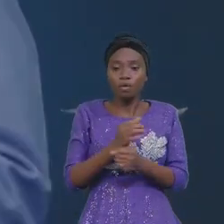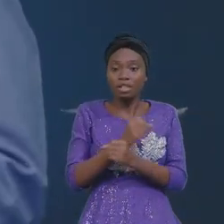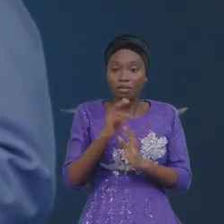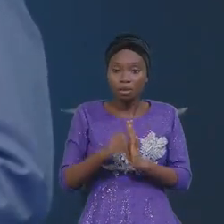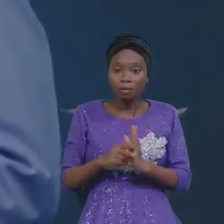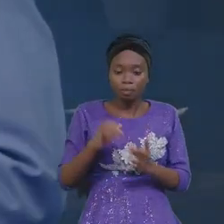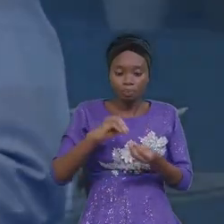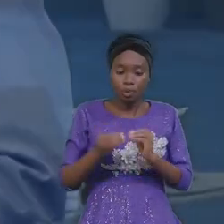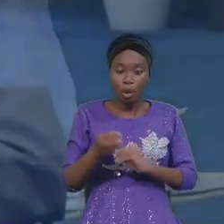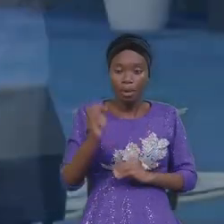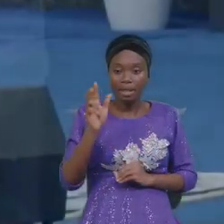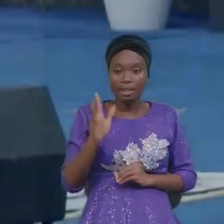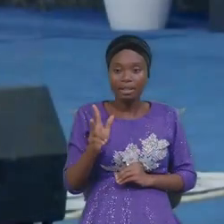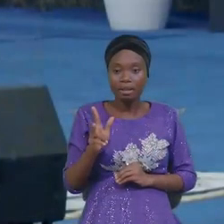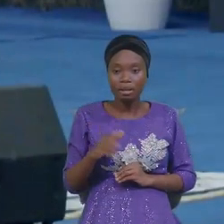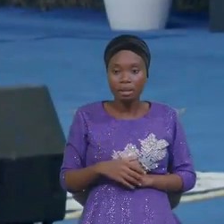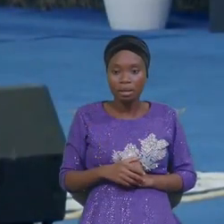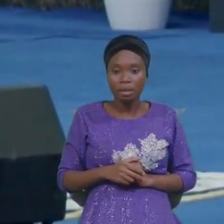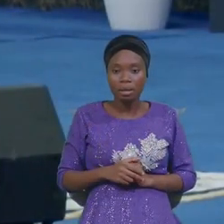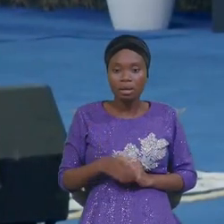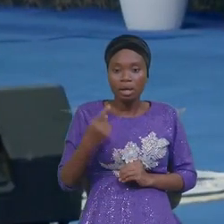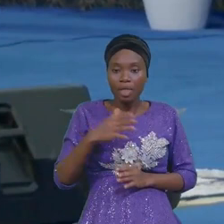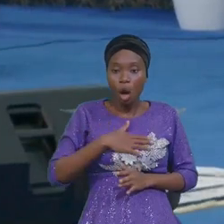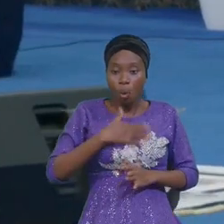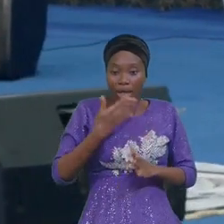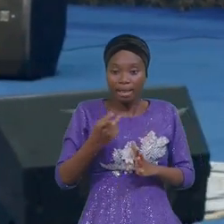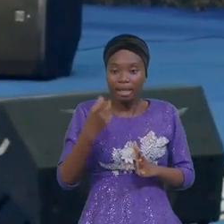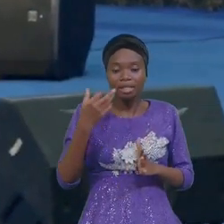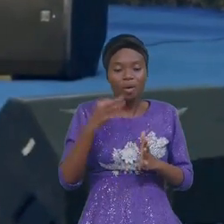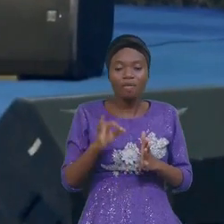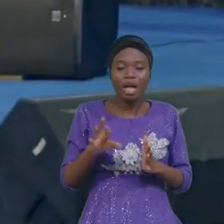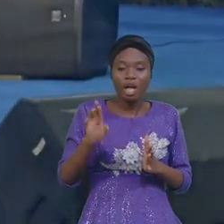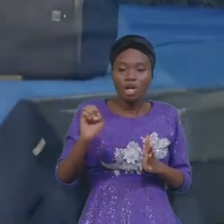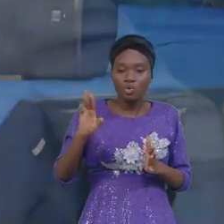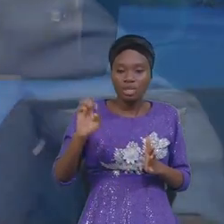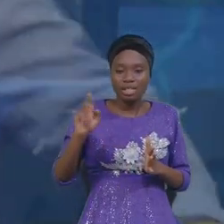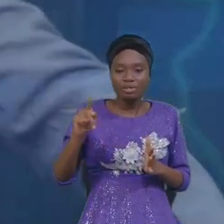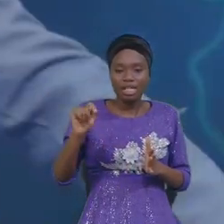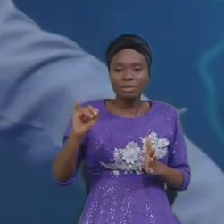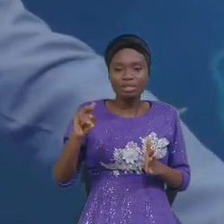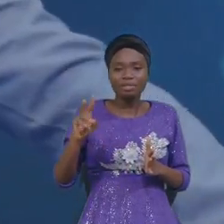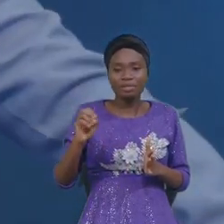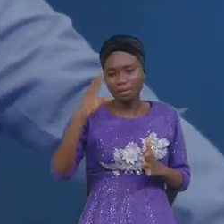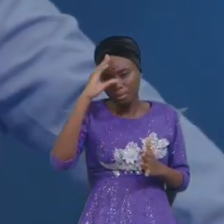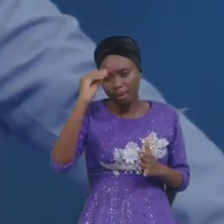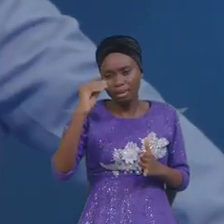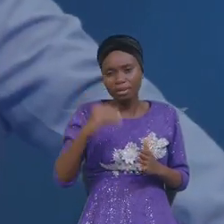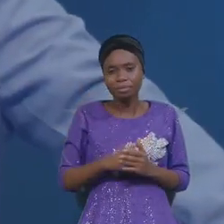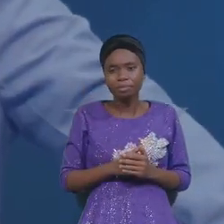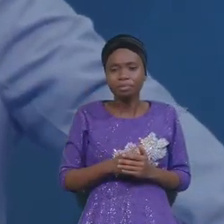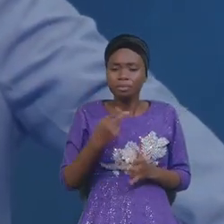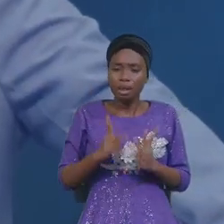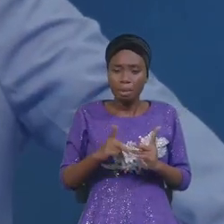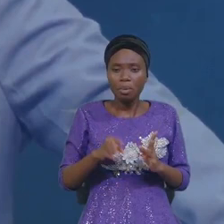the willingness of receptive men, the people that say, I receive,